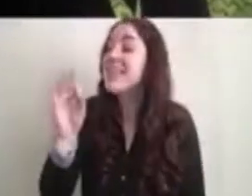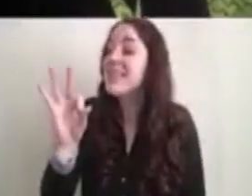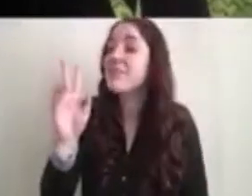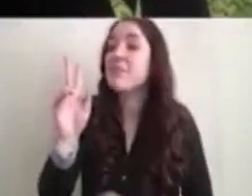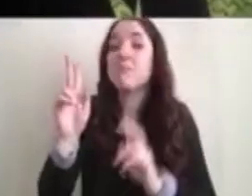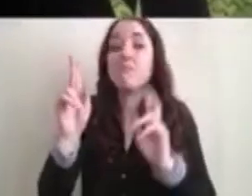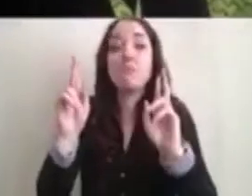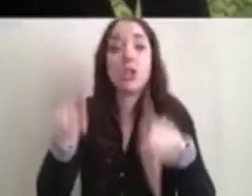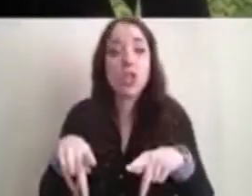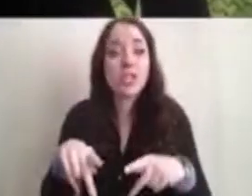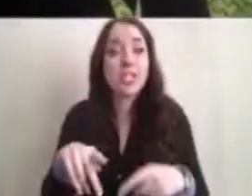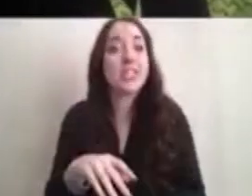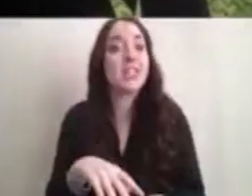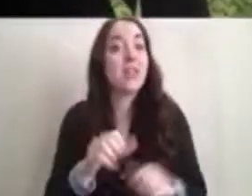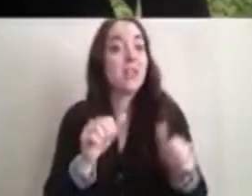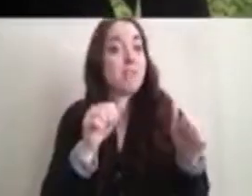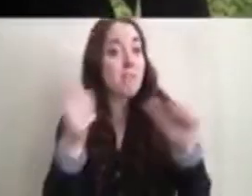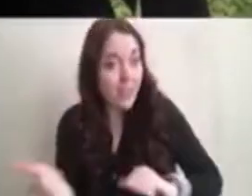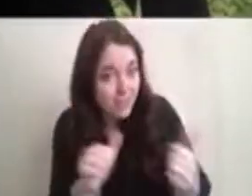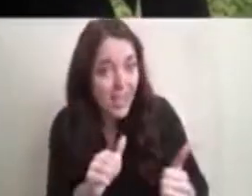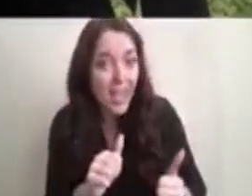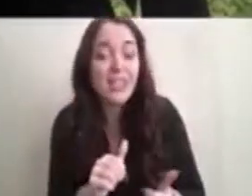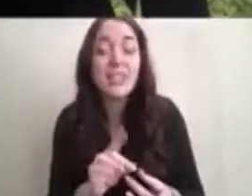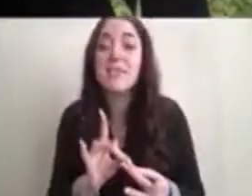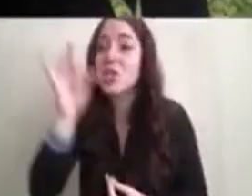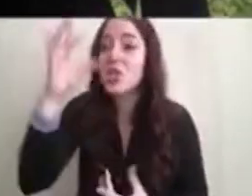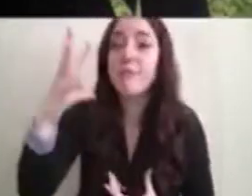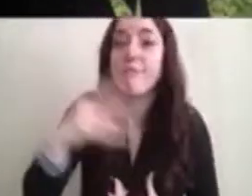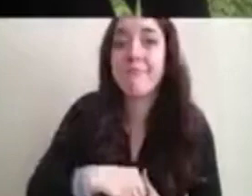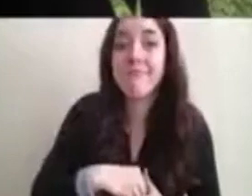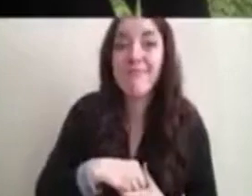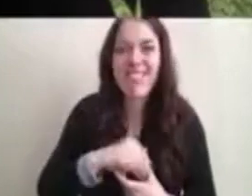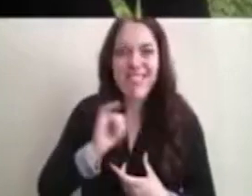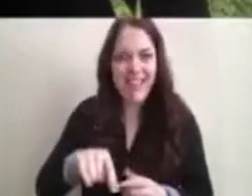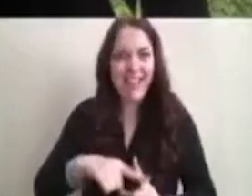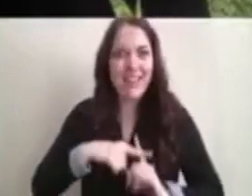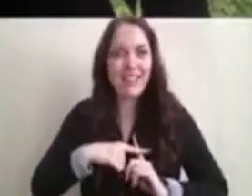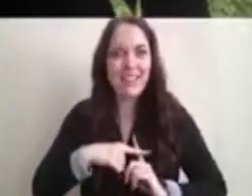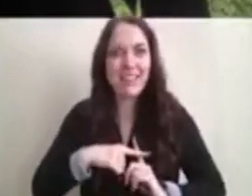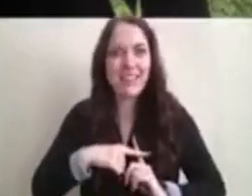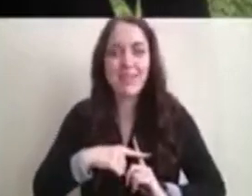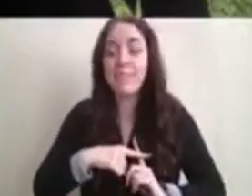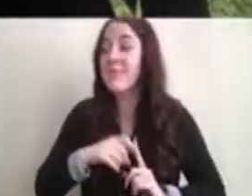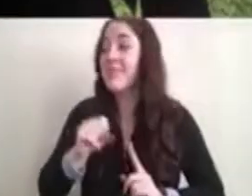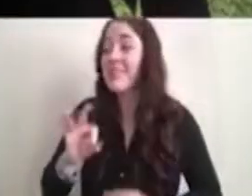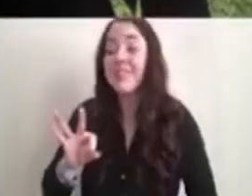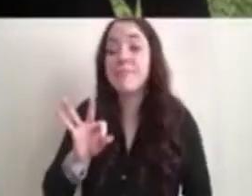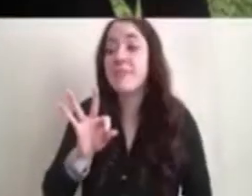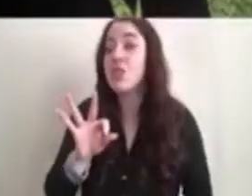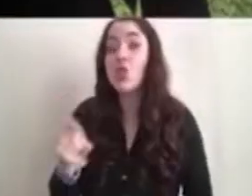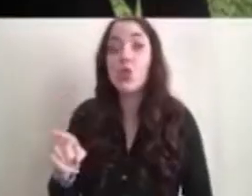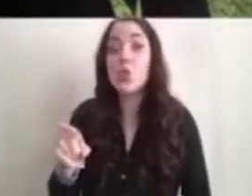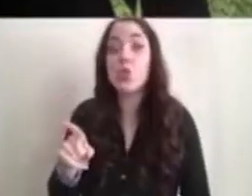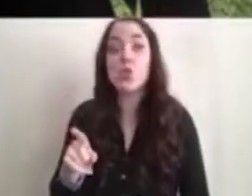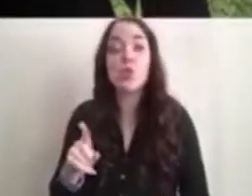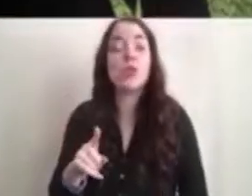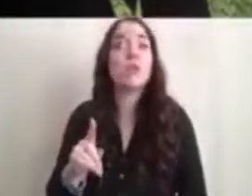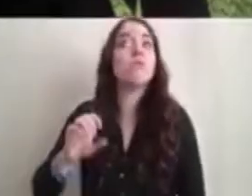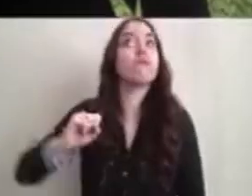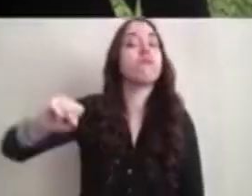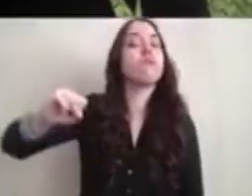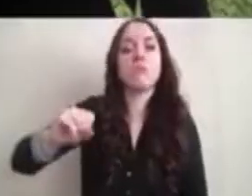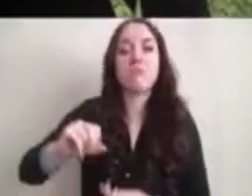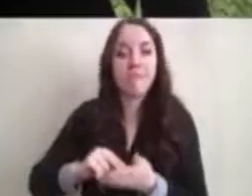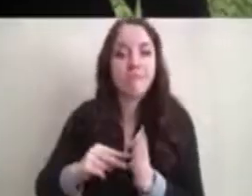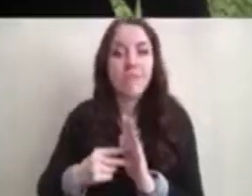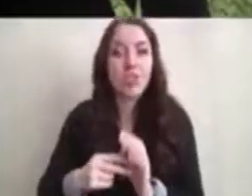flesh. Whatever is born of the Spirit is spirit. Don't be surprised that I said to